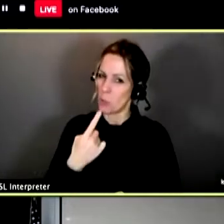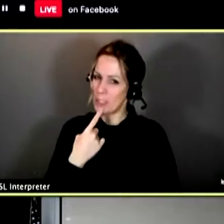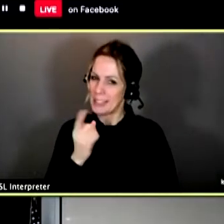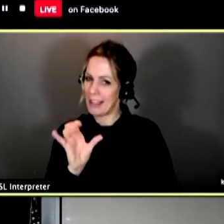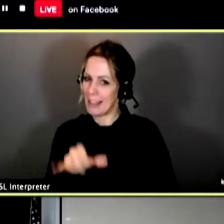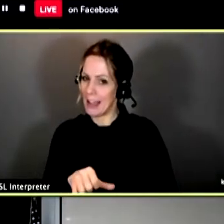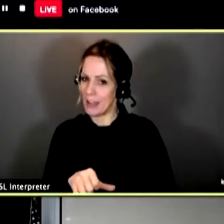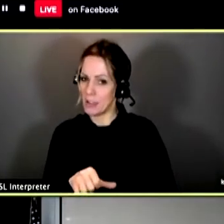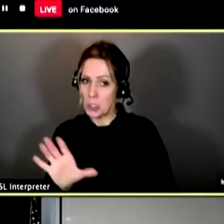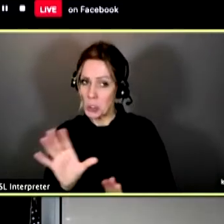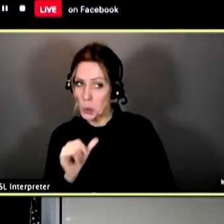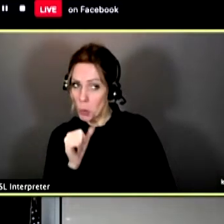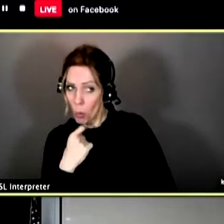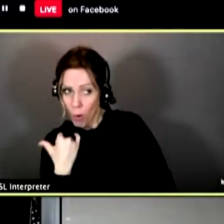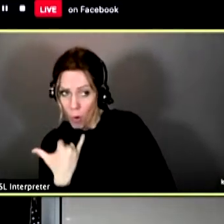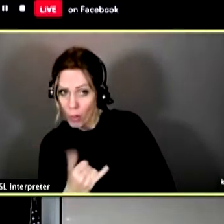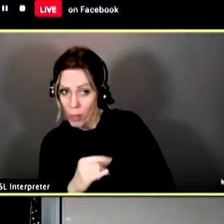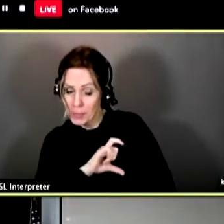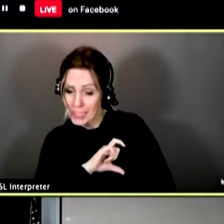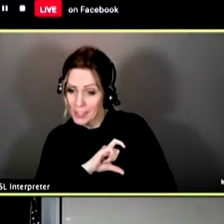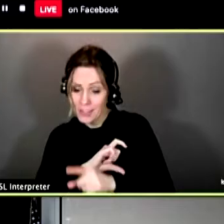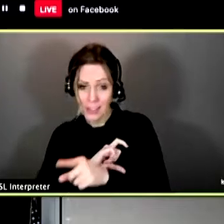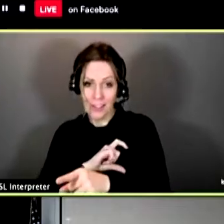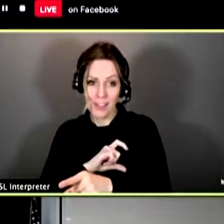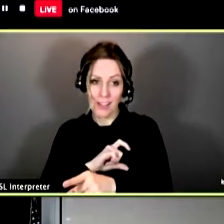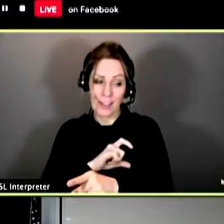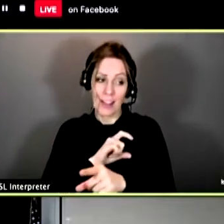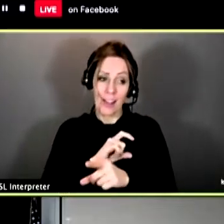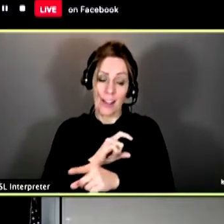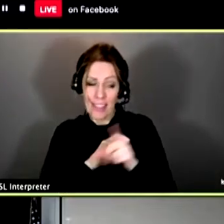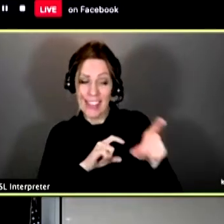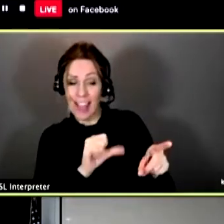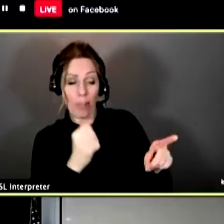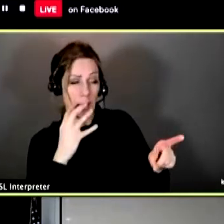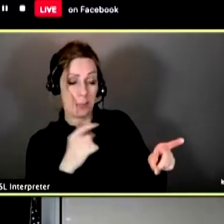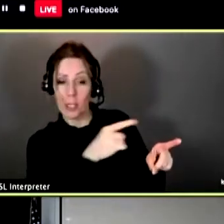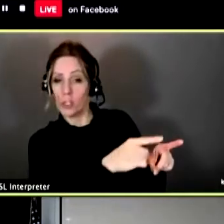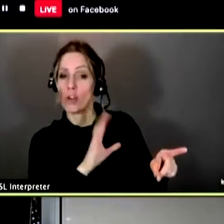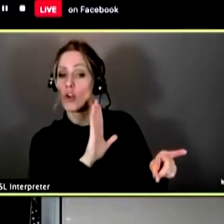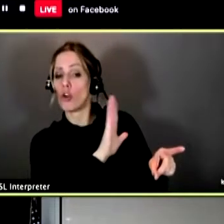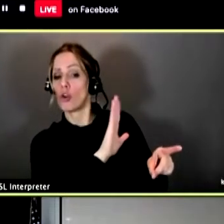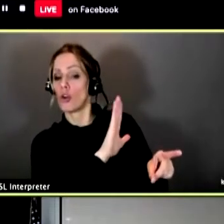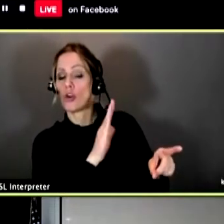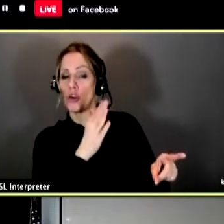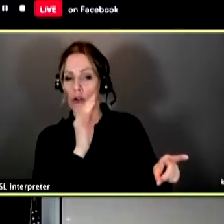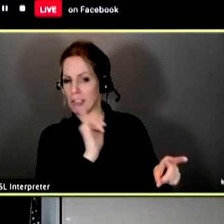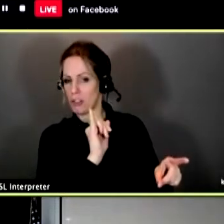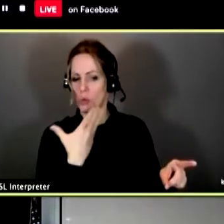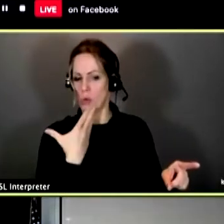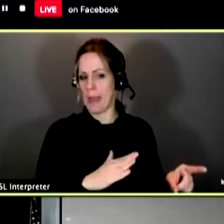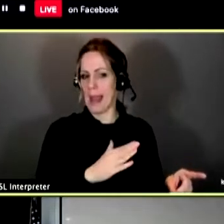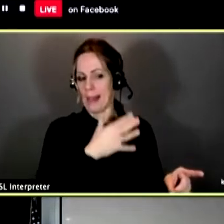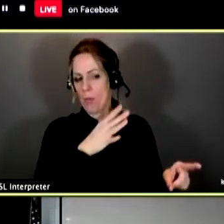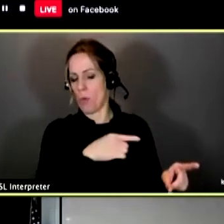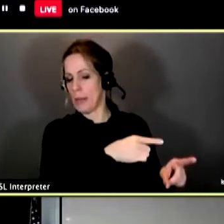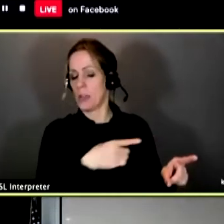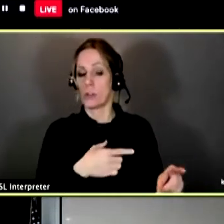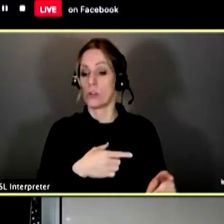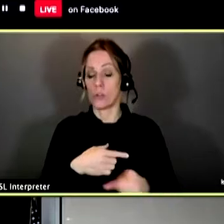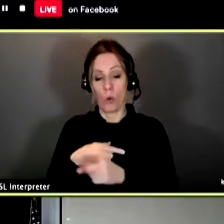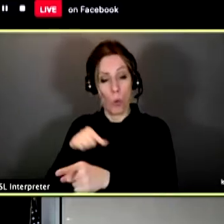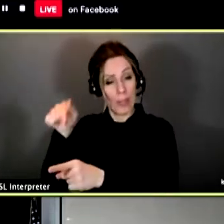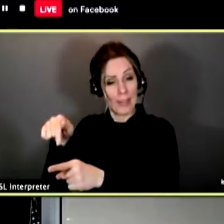the lady gave me bad insurance information. So this time I was like, no, I'm going to call a police officer. So I called the